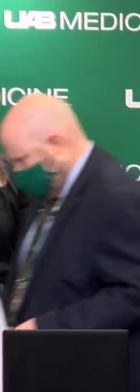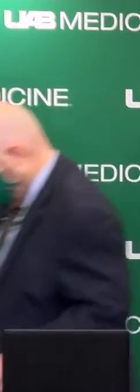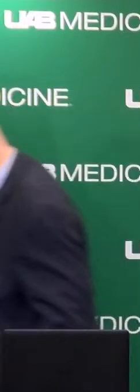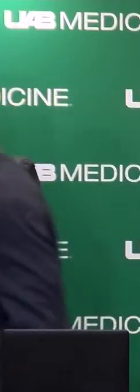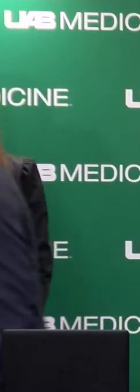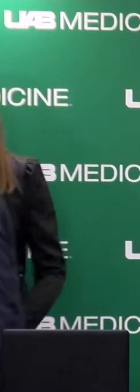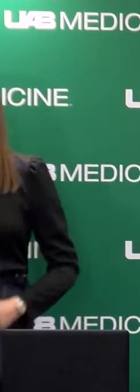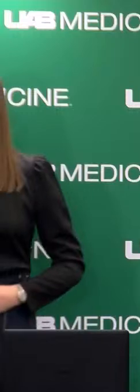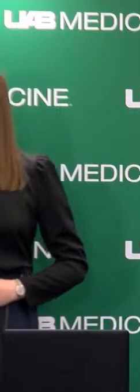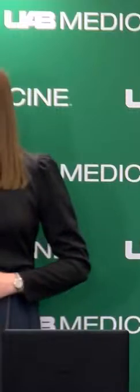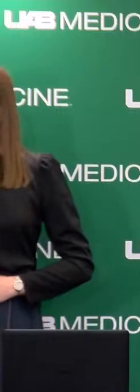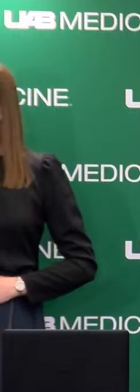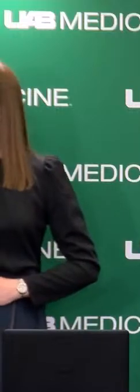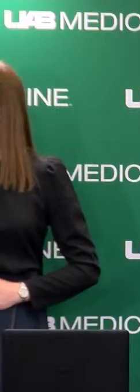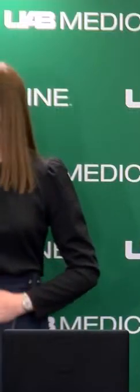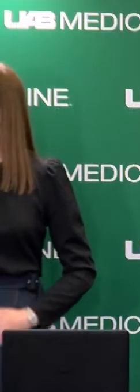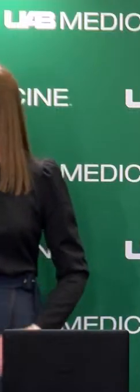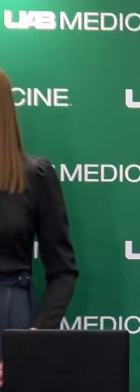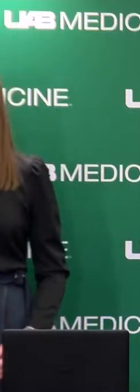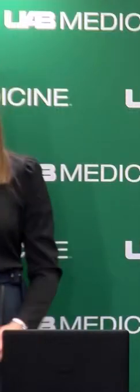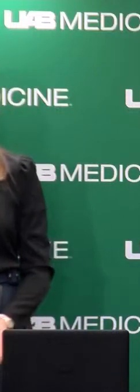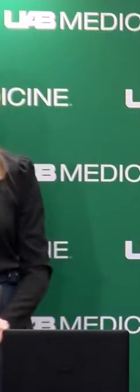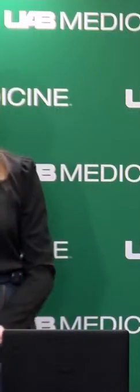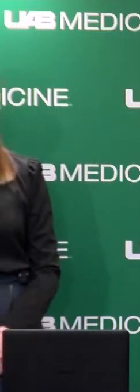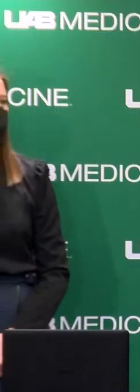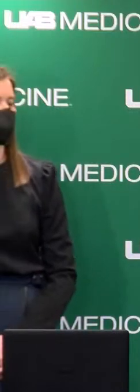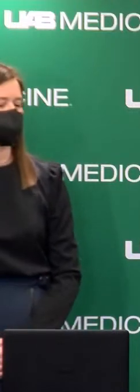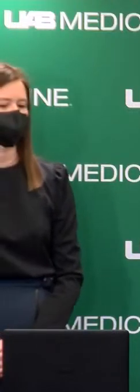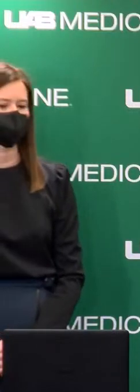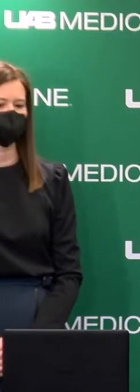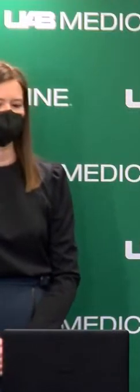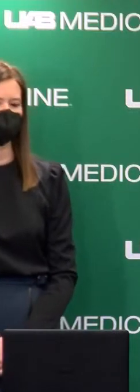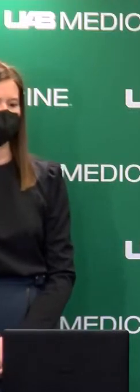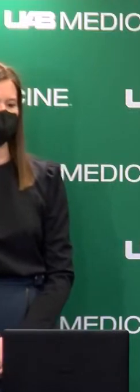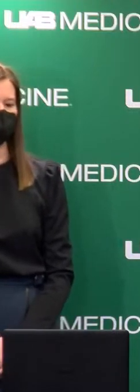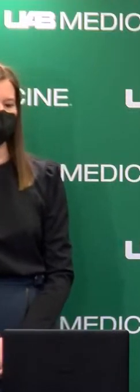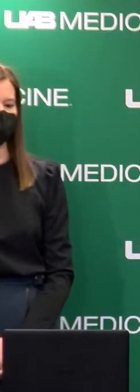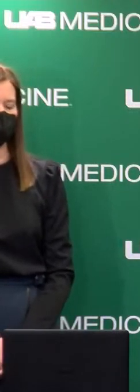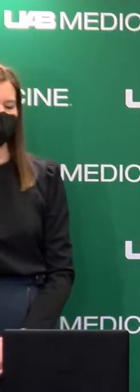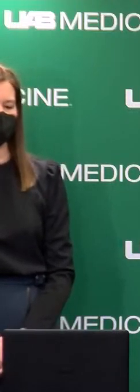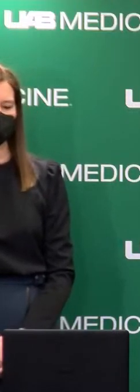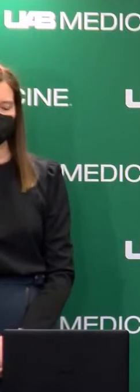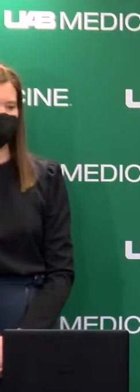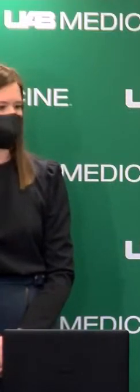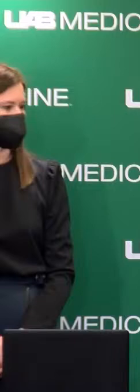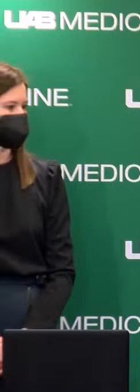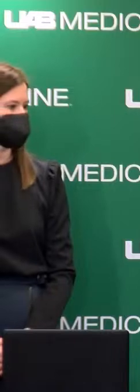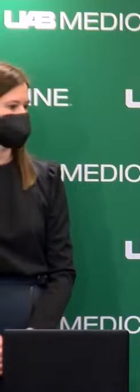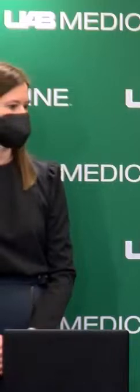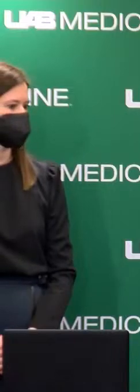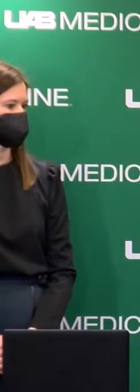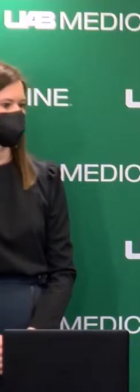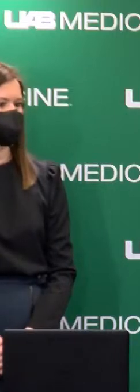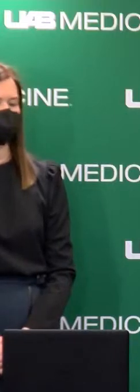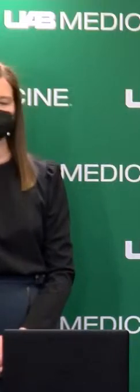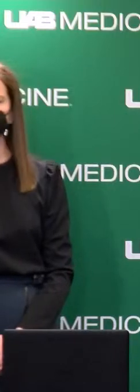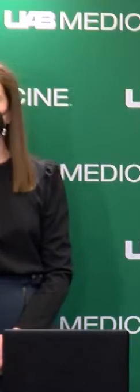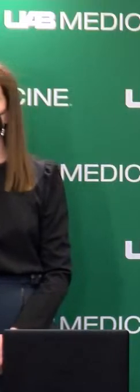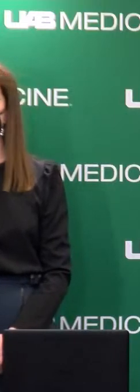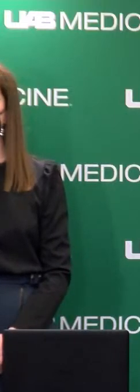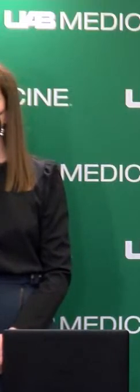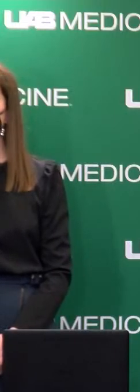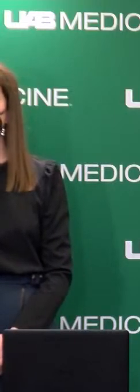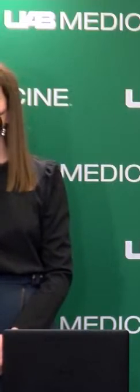Thank you all for joining us. As Tyler mentioned, if you have a question, please use the raise hand function or drop your question in the chat and we will ask